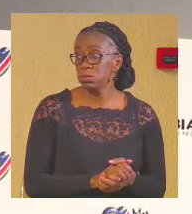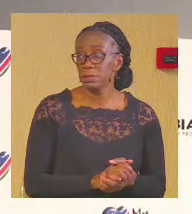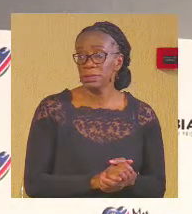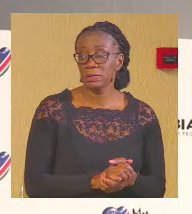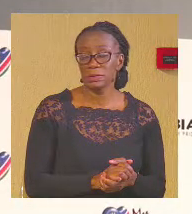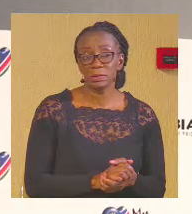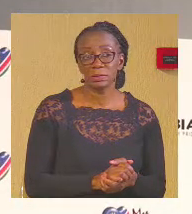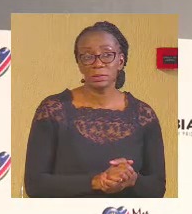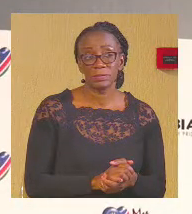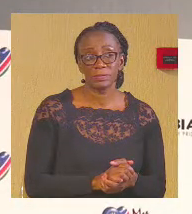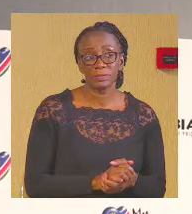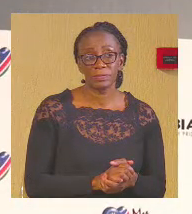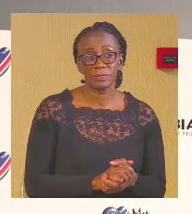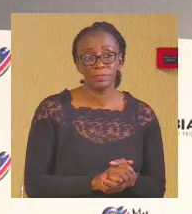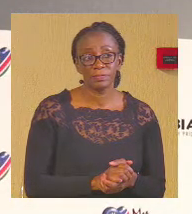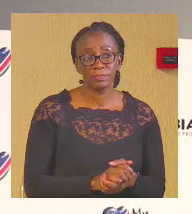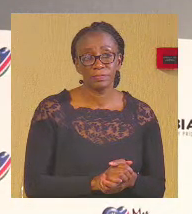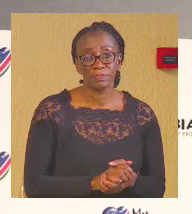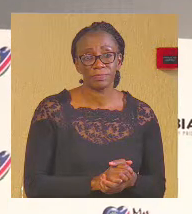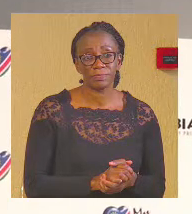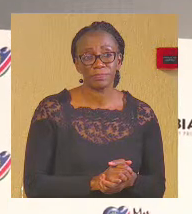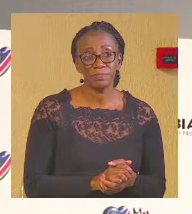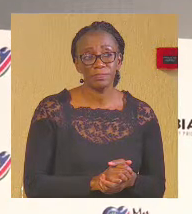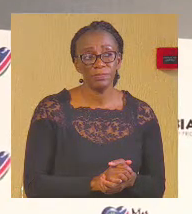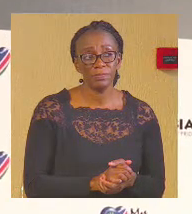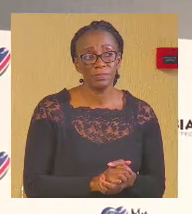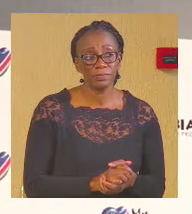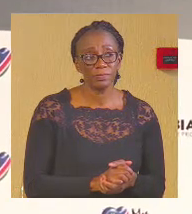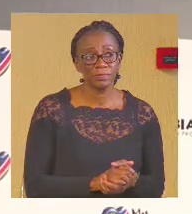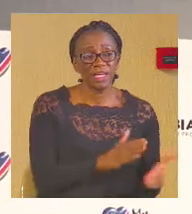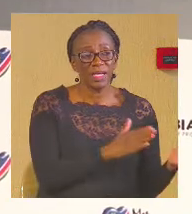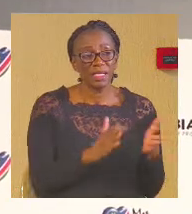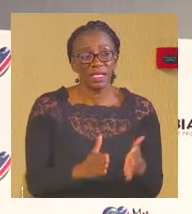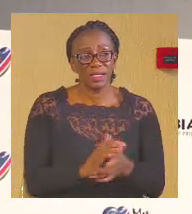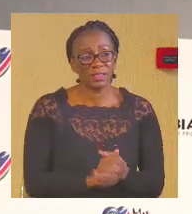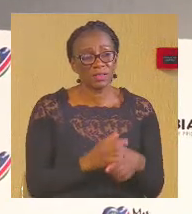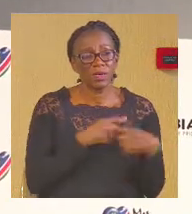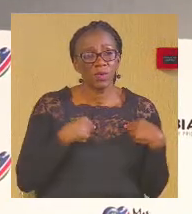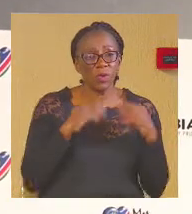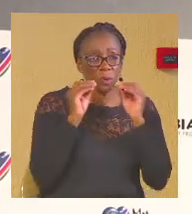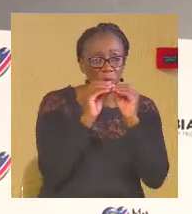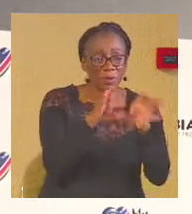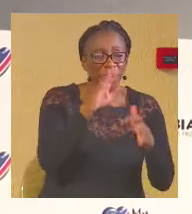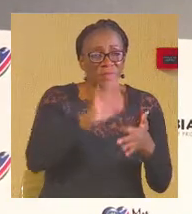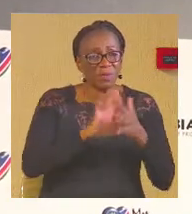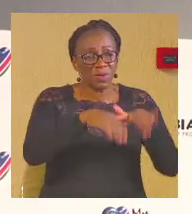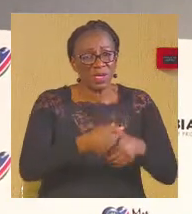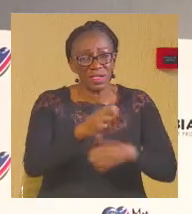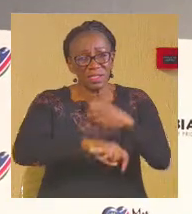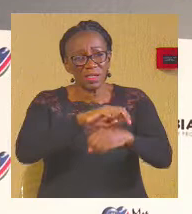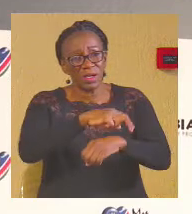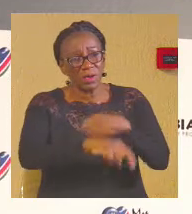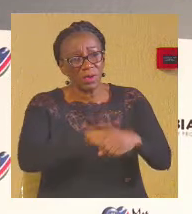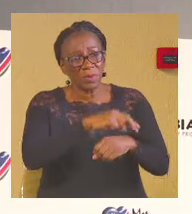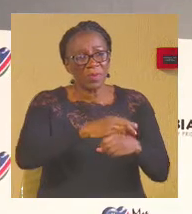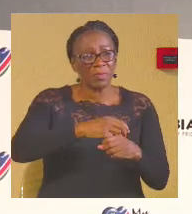Mr. Mberi, Mr. Nangobe actually gave us an overview on how prepared we are in terms of our health facility, the number